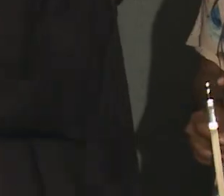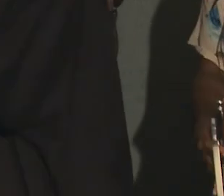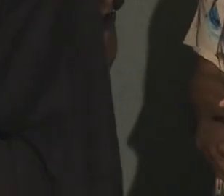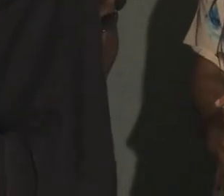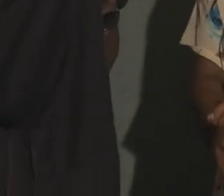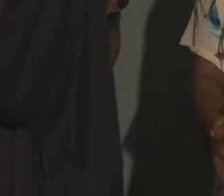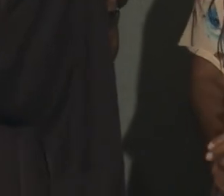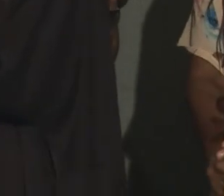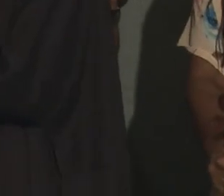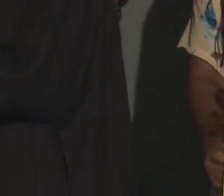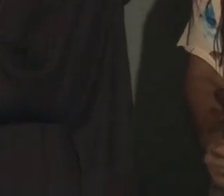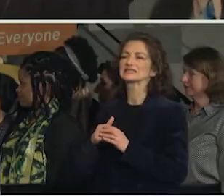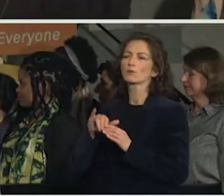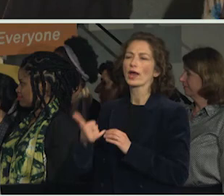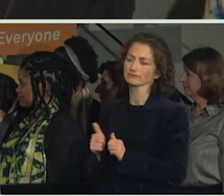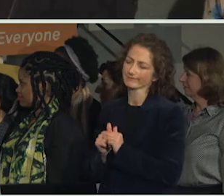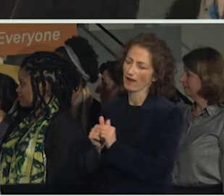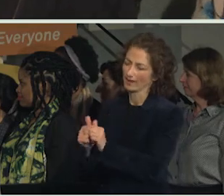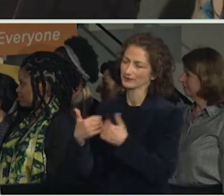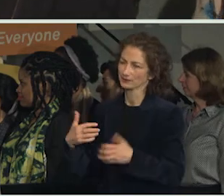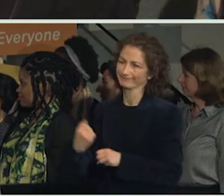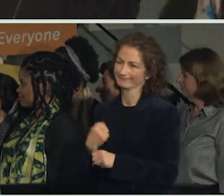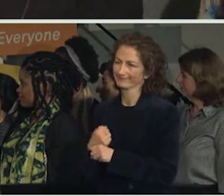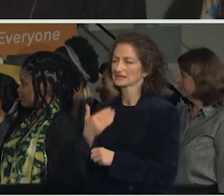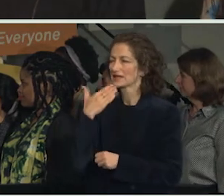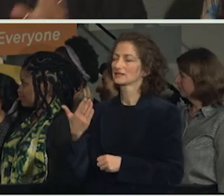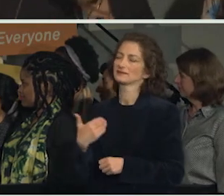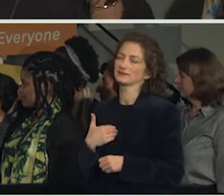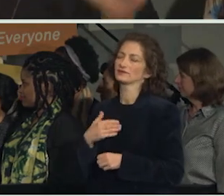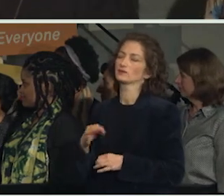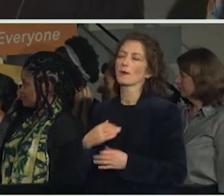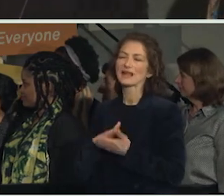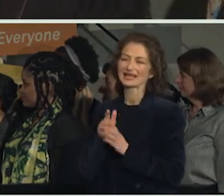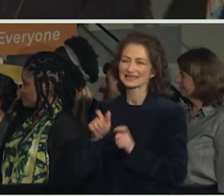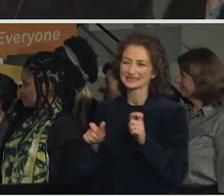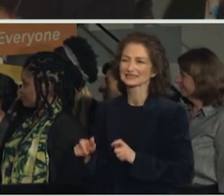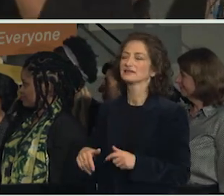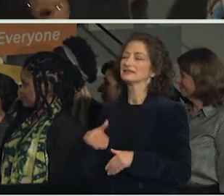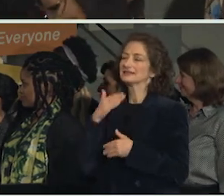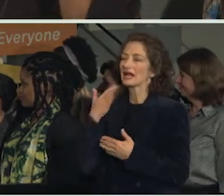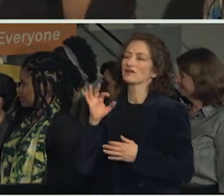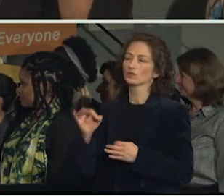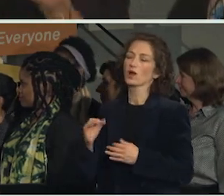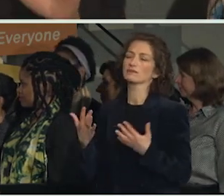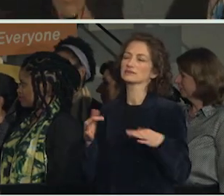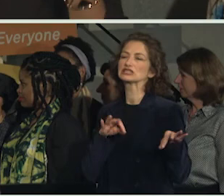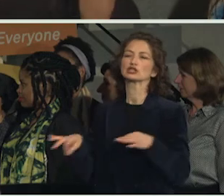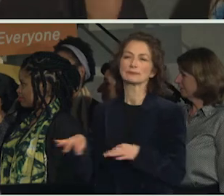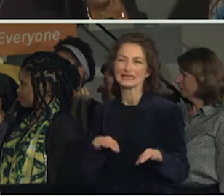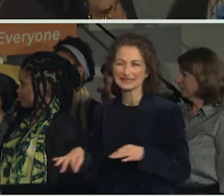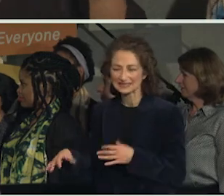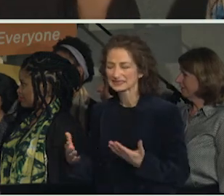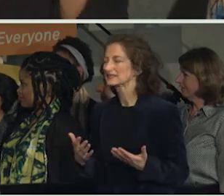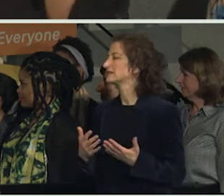projects. So yeah, thank you so much. And also thank you to our interns. Thank you to NOC for doing the live streaming. To all the past interns,